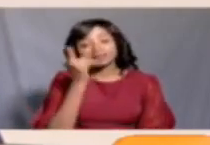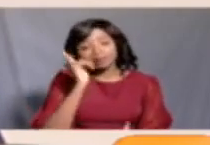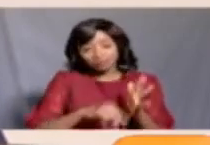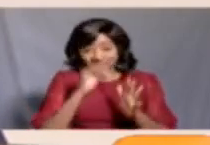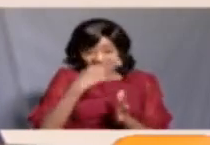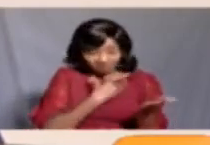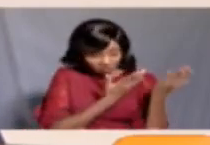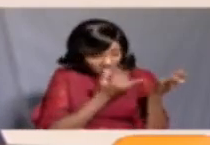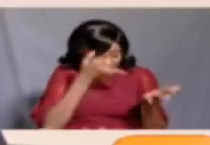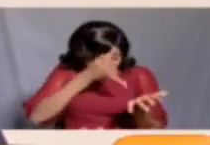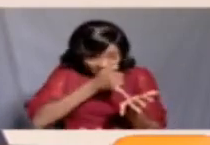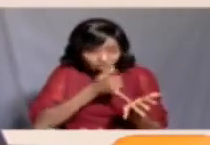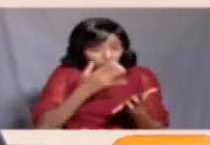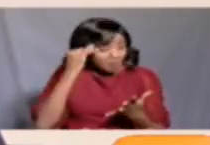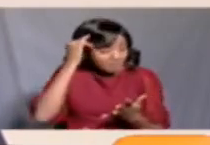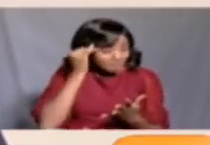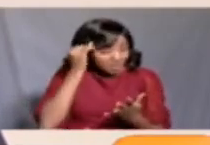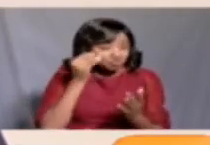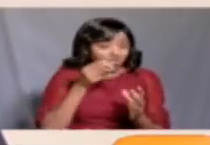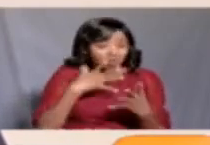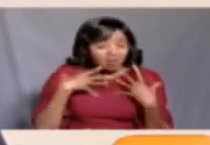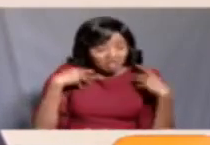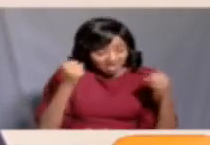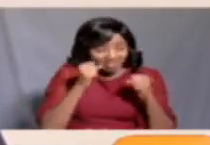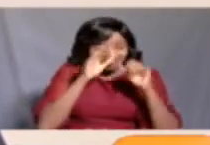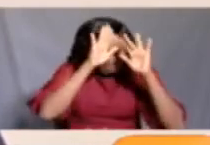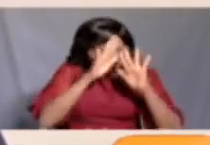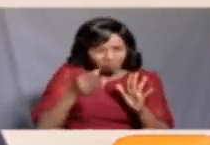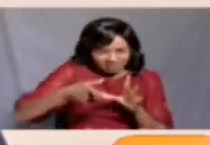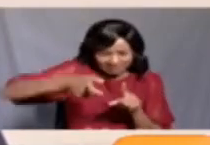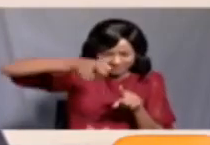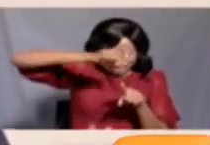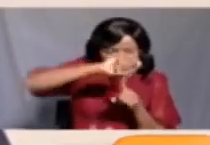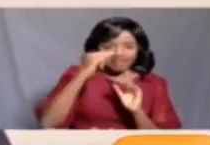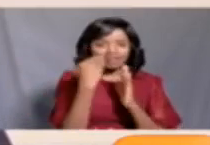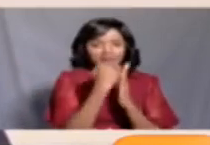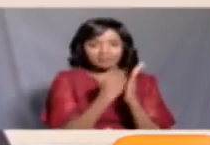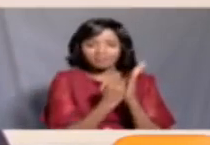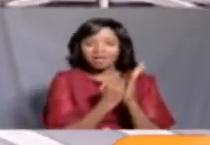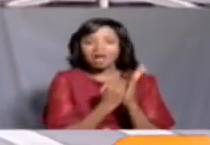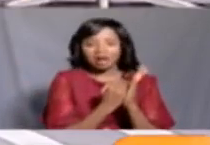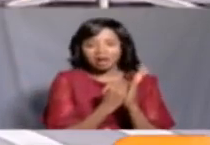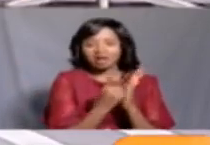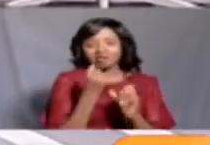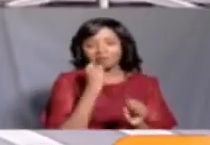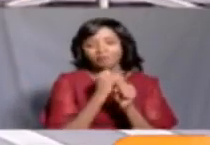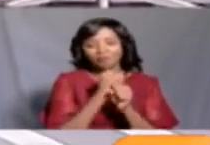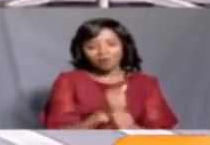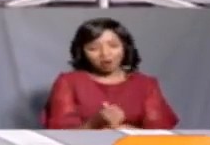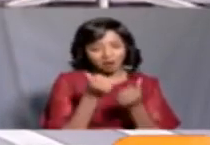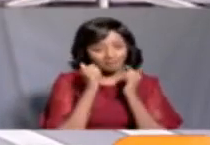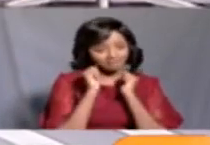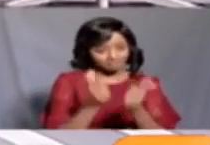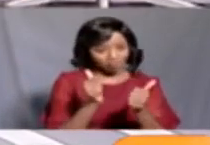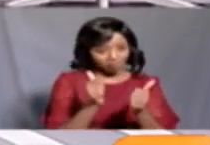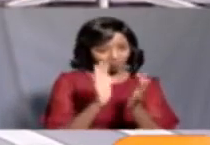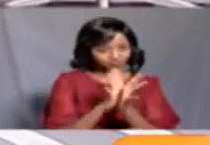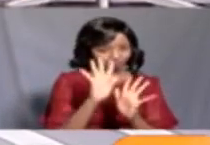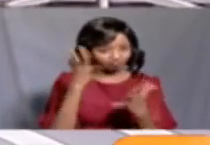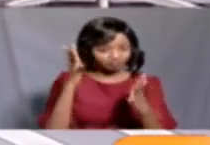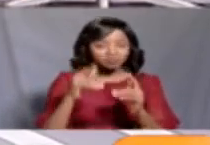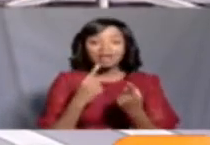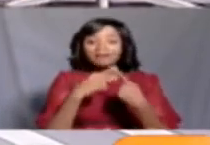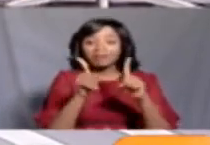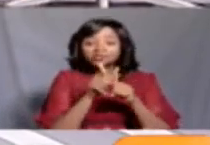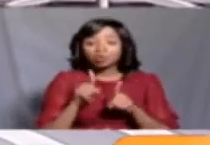health as one of the components under that health, that health pillar, then we'll be doing a lot. What's going wrong, what the